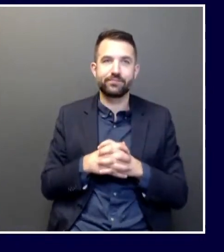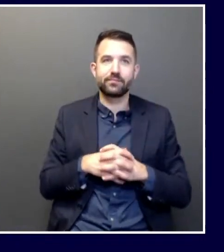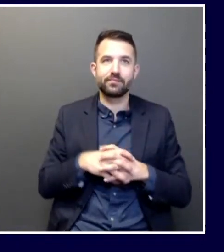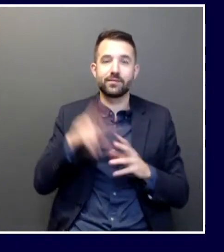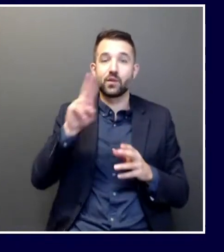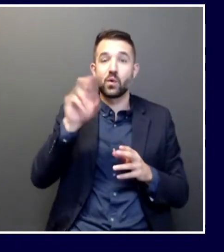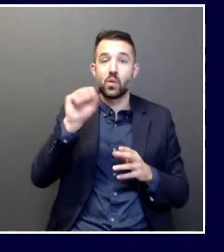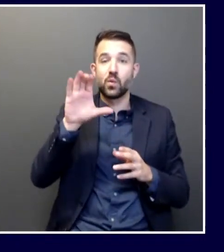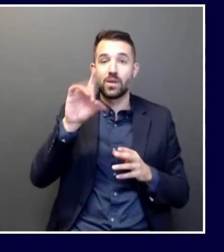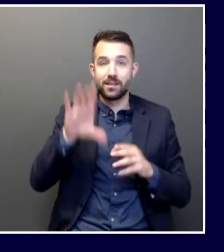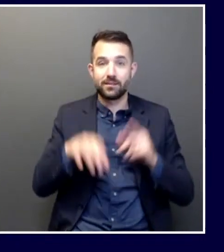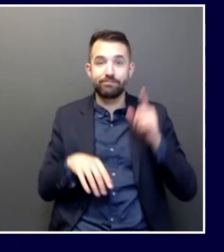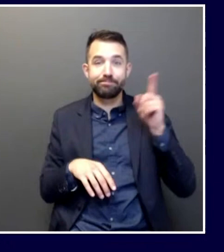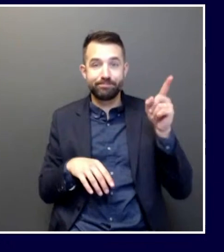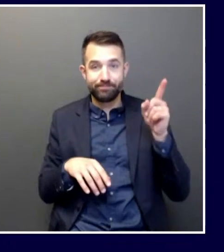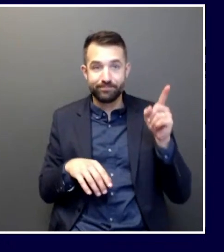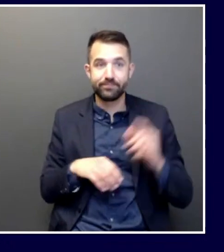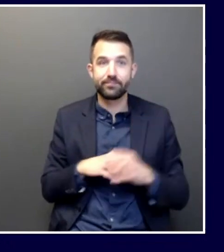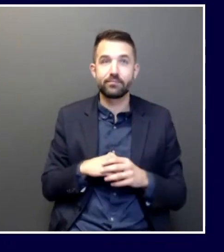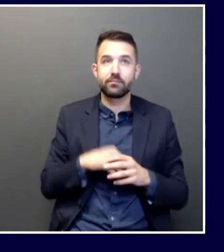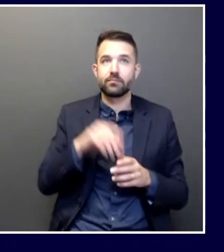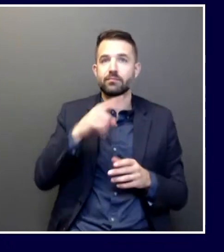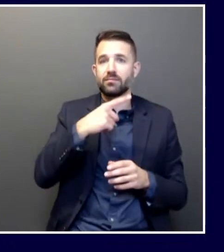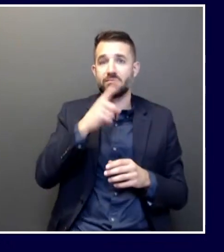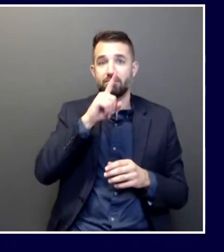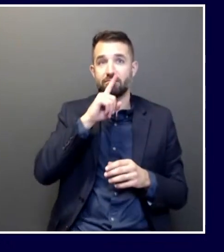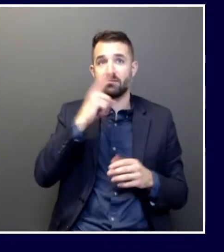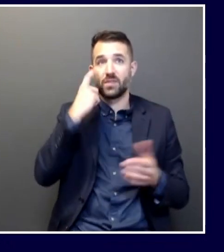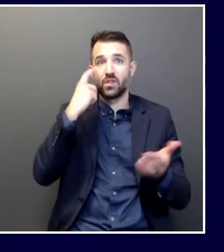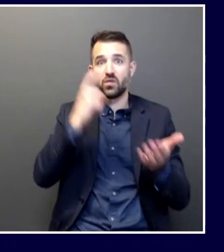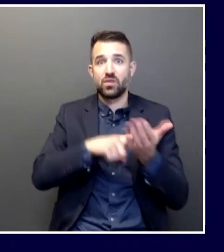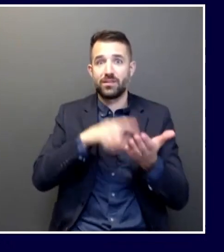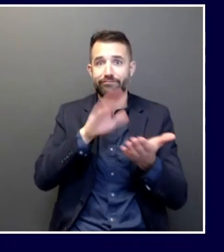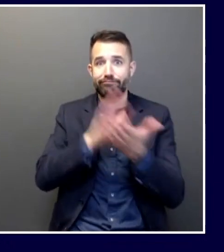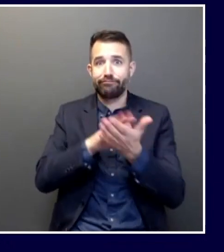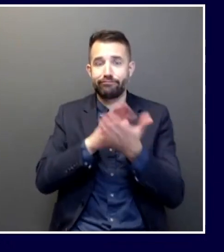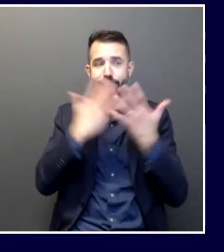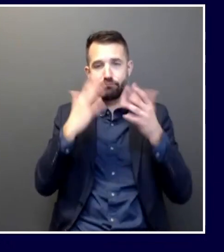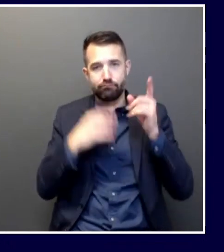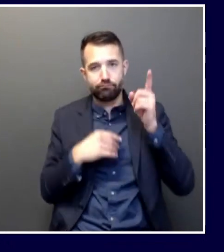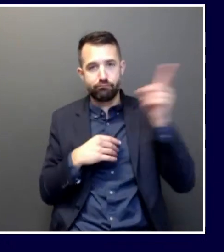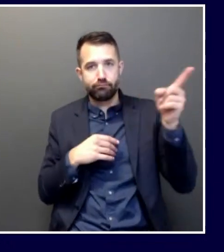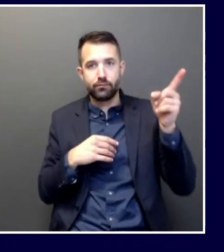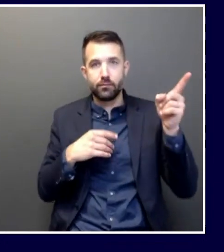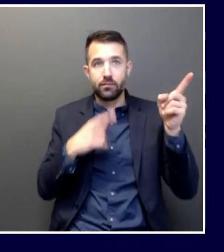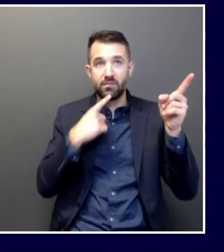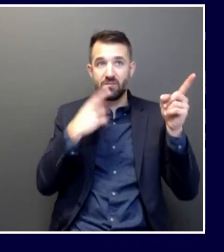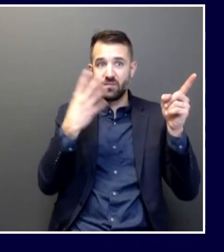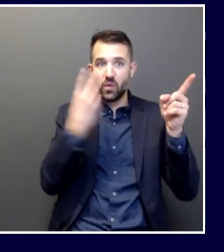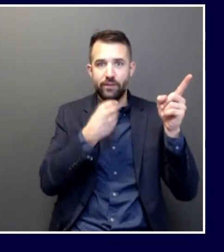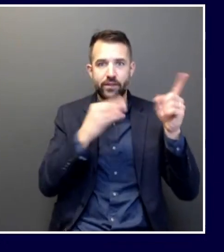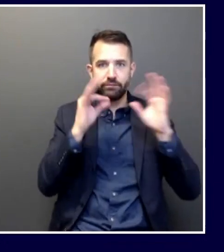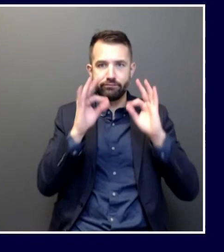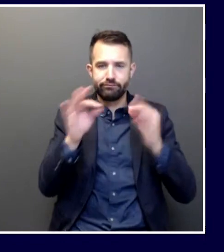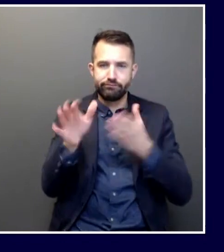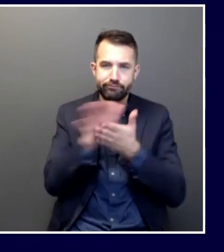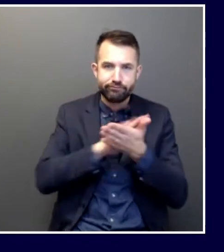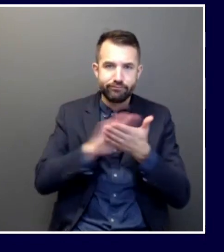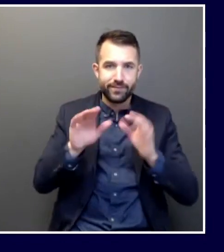their credit, has put out a really nice piece on ways that you and your family and your kids can stay